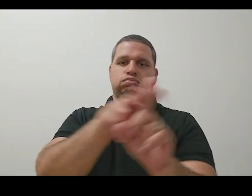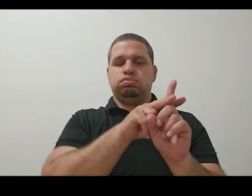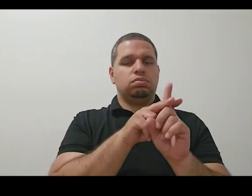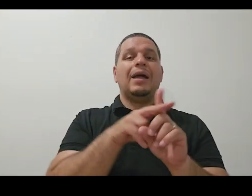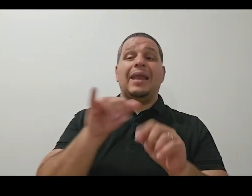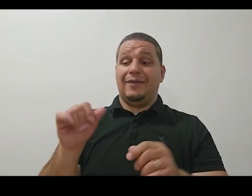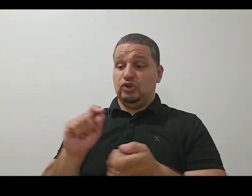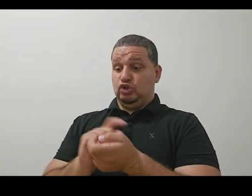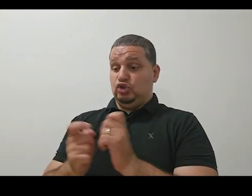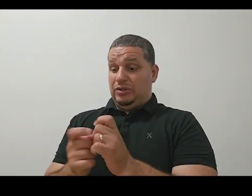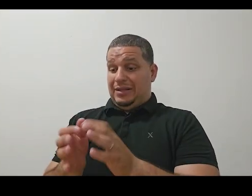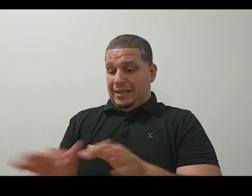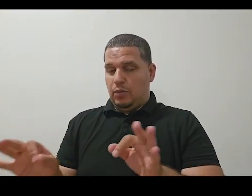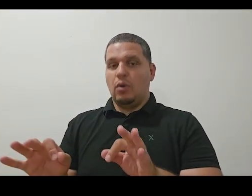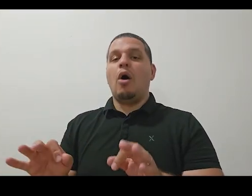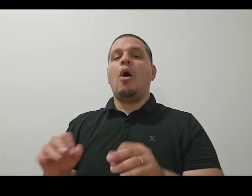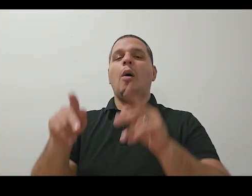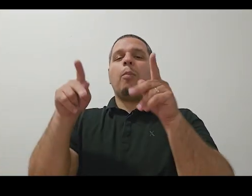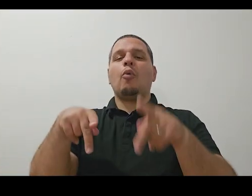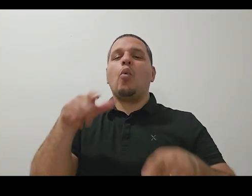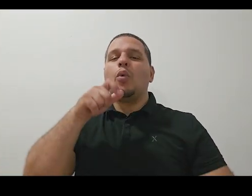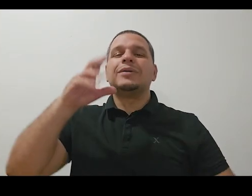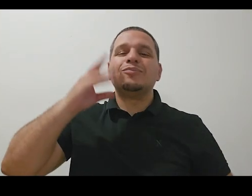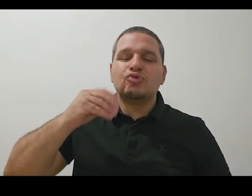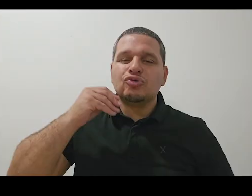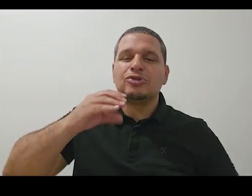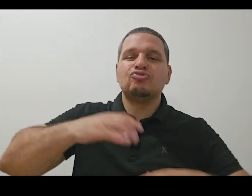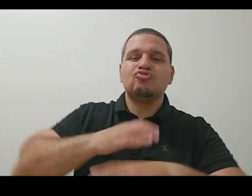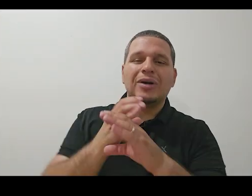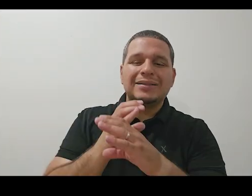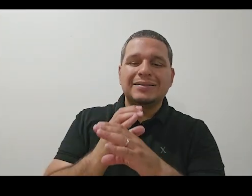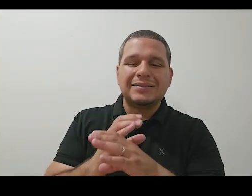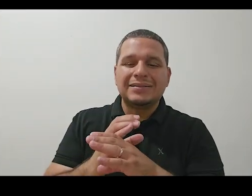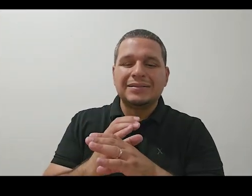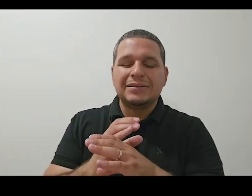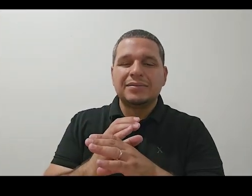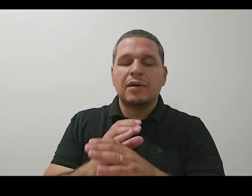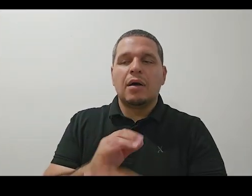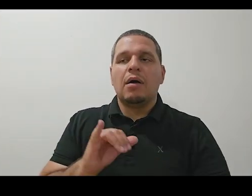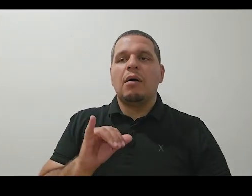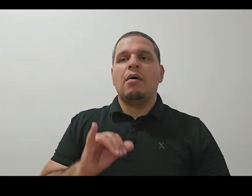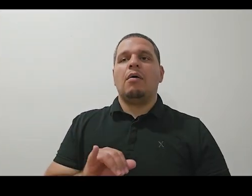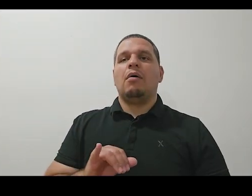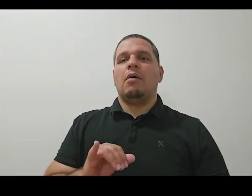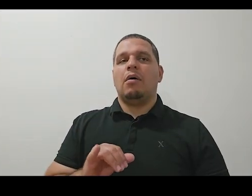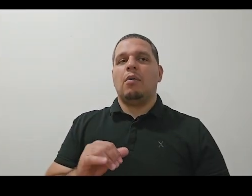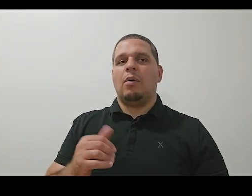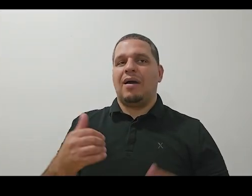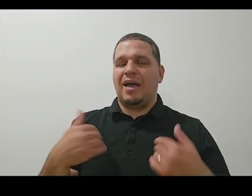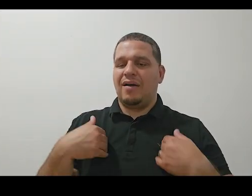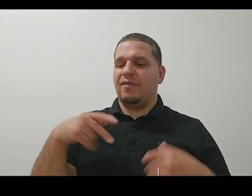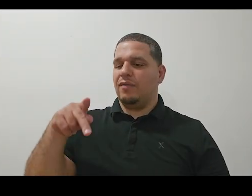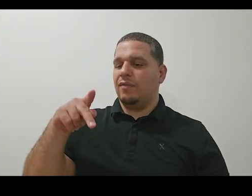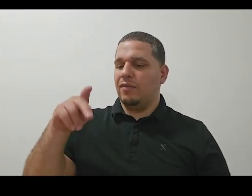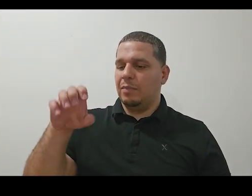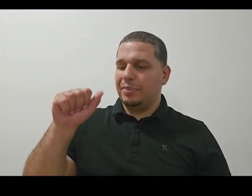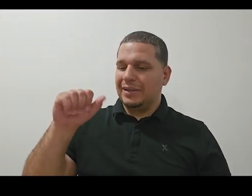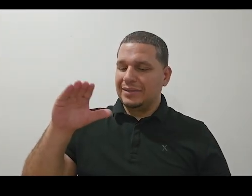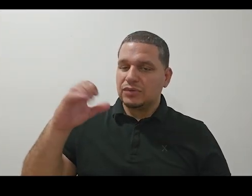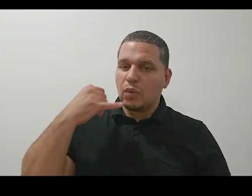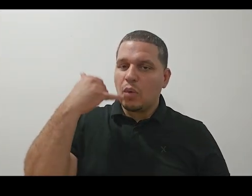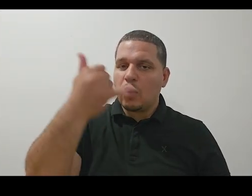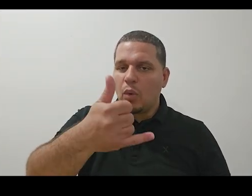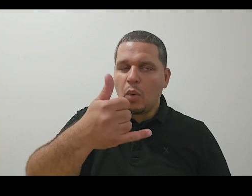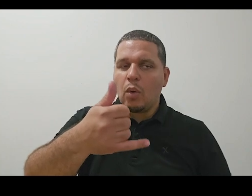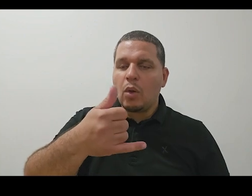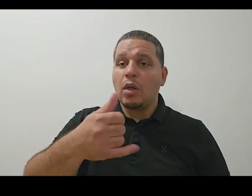single system. Now, if we change the language as a person experiencing a crisis or peace, they'd be like a person, we have a peace